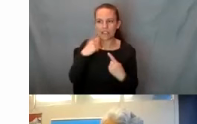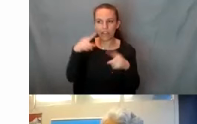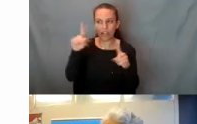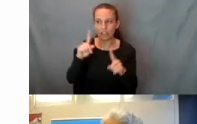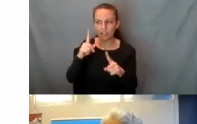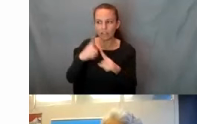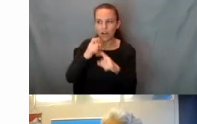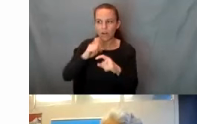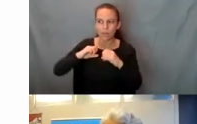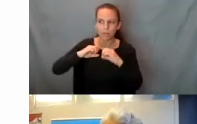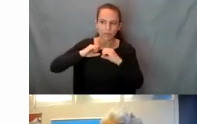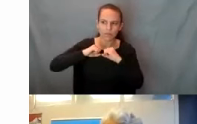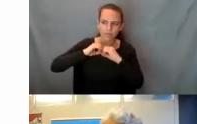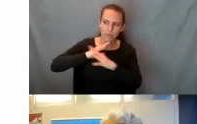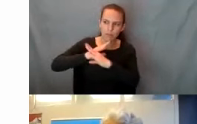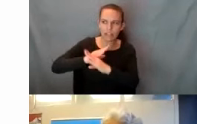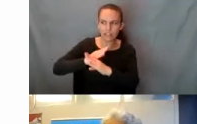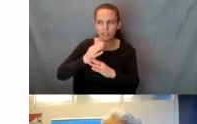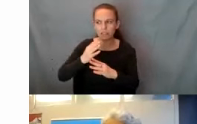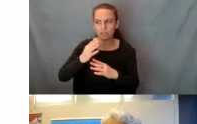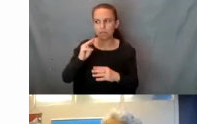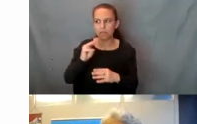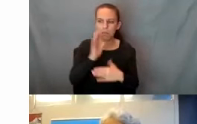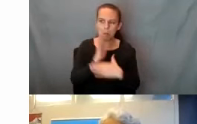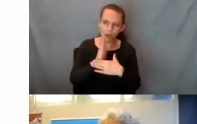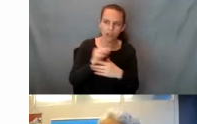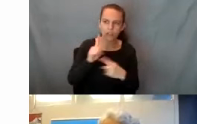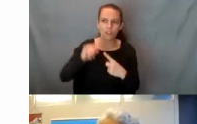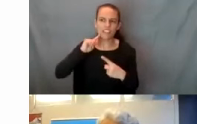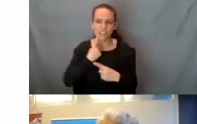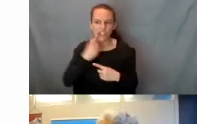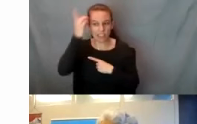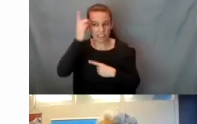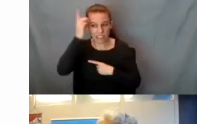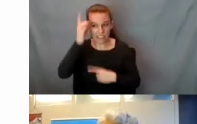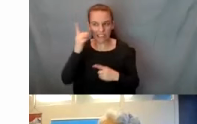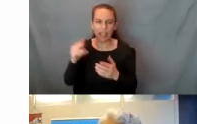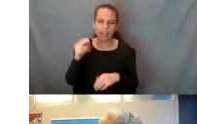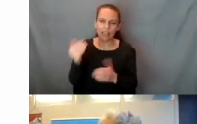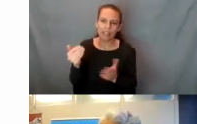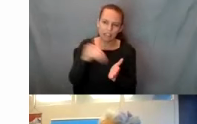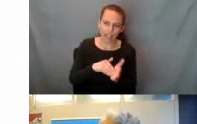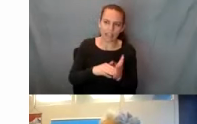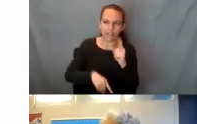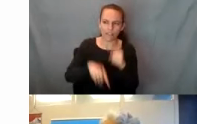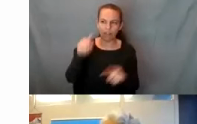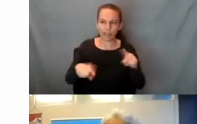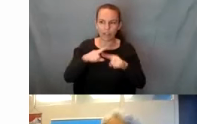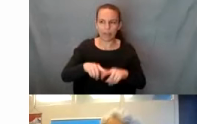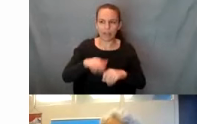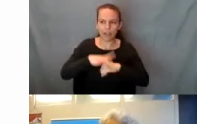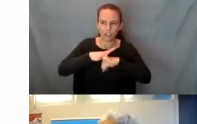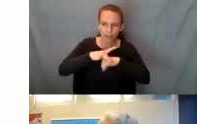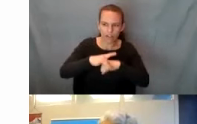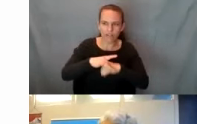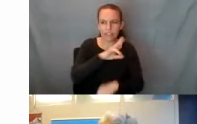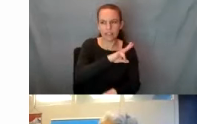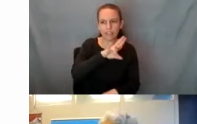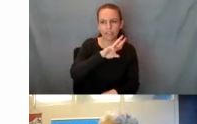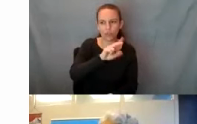severe disease after 28 days. And it varied again by geography a little bit. So 72% in the US, 66%